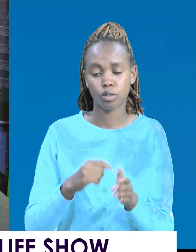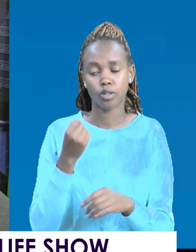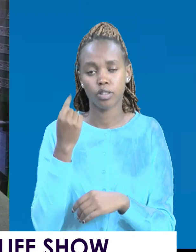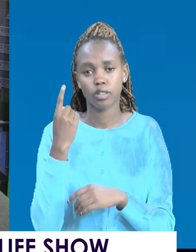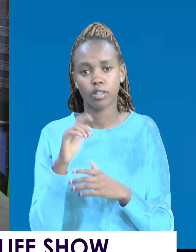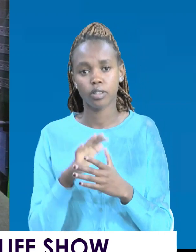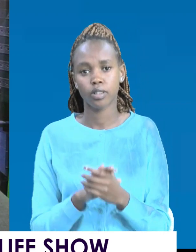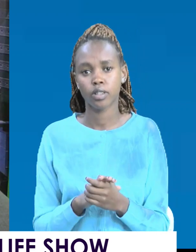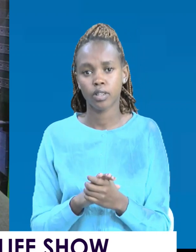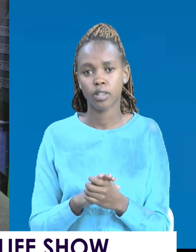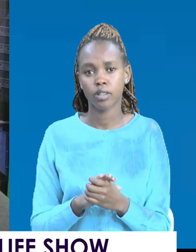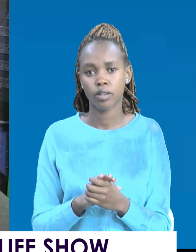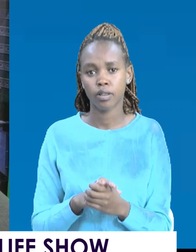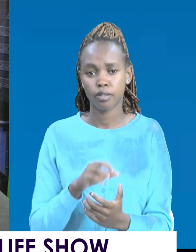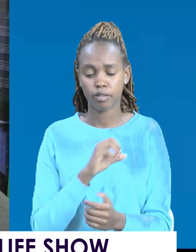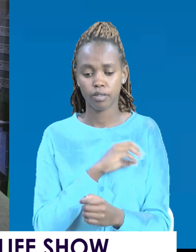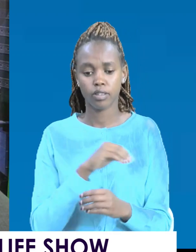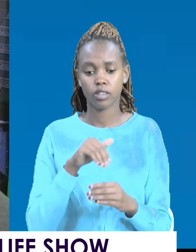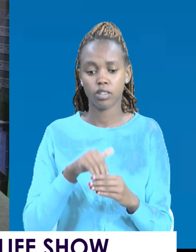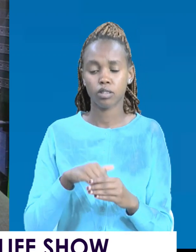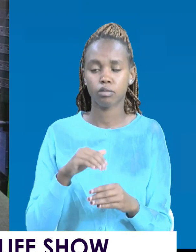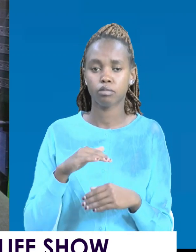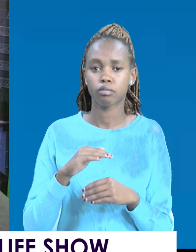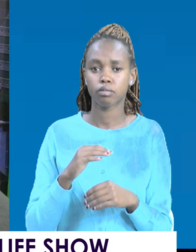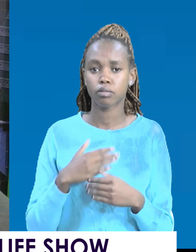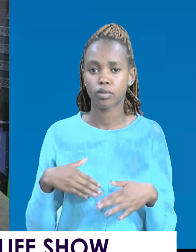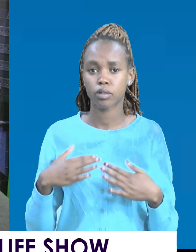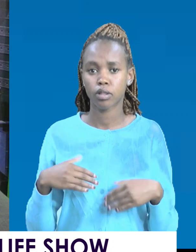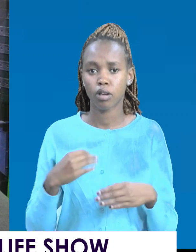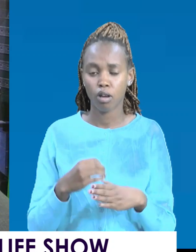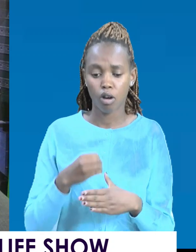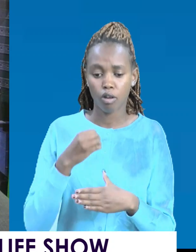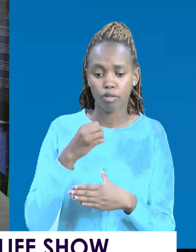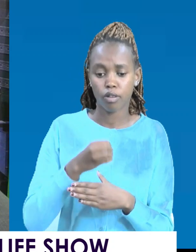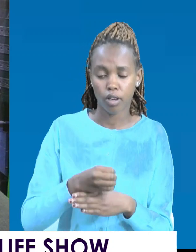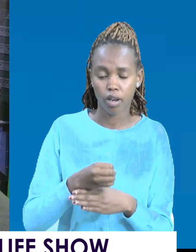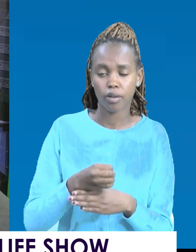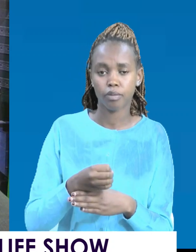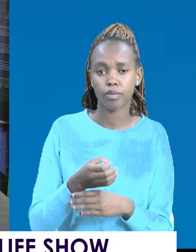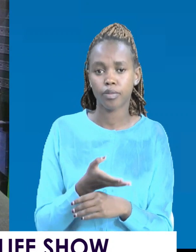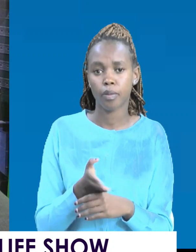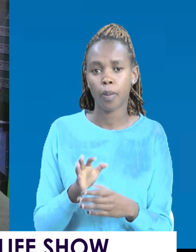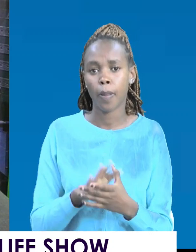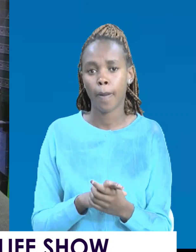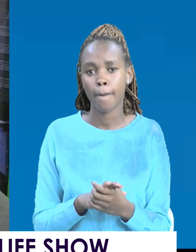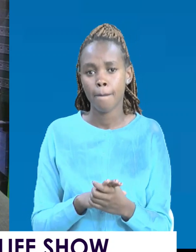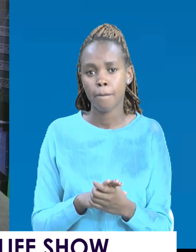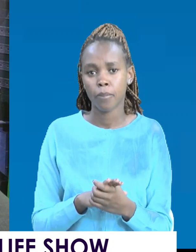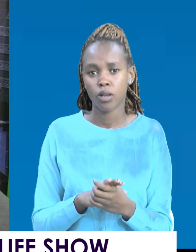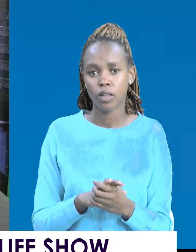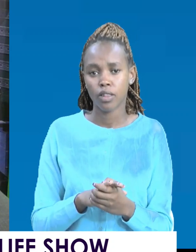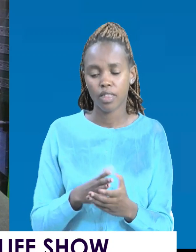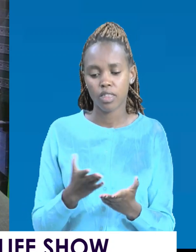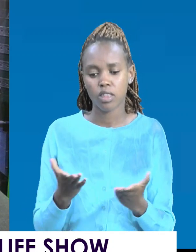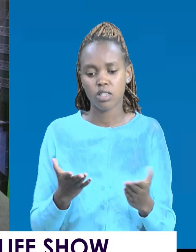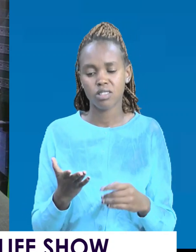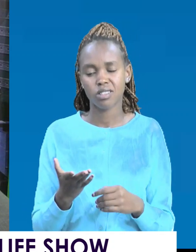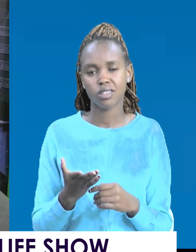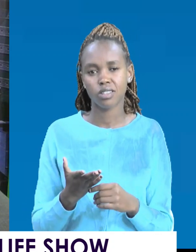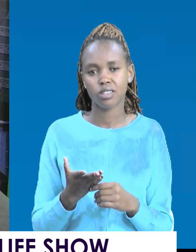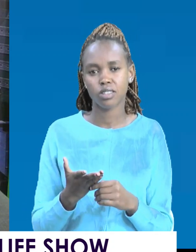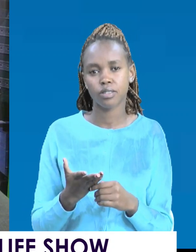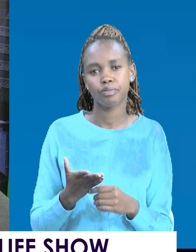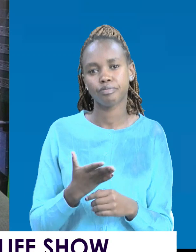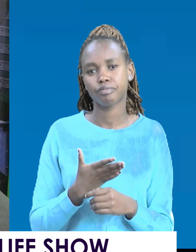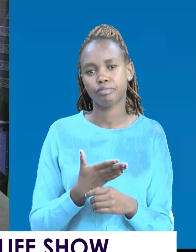There is fear in every person. You need to overcome them from the angle of their fears. There are things they love, there are things they